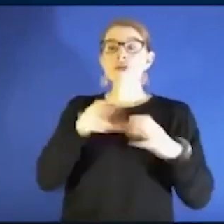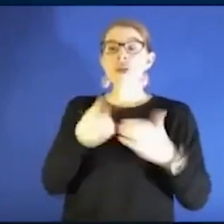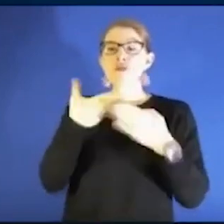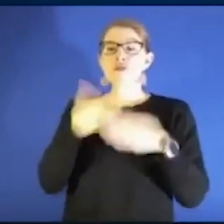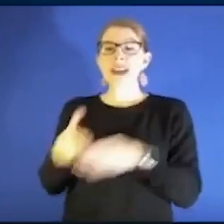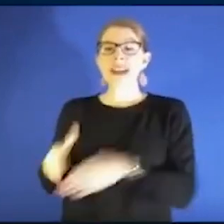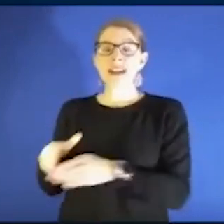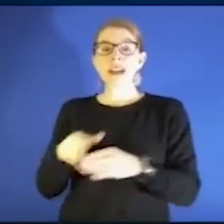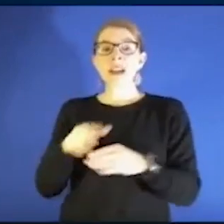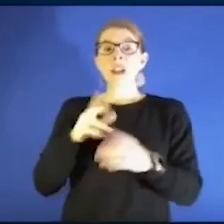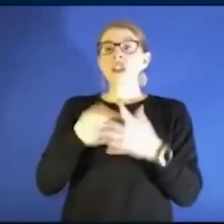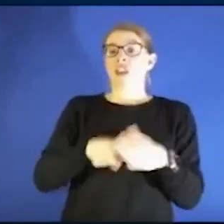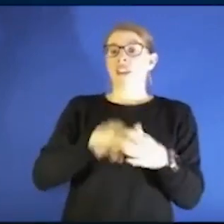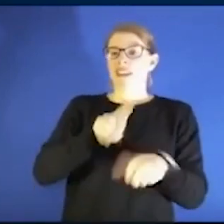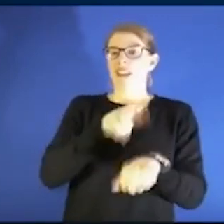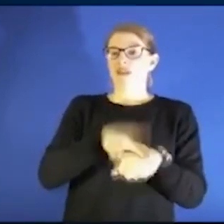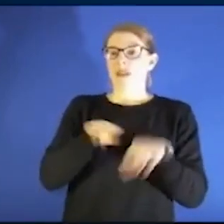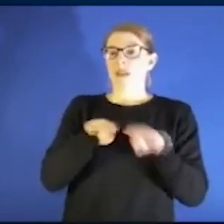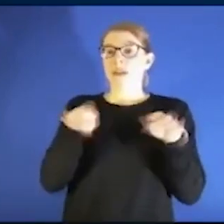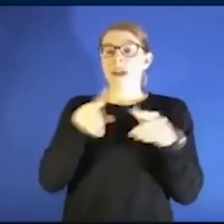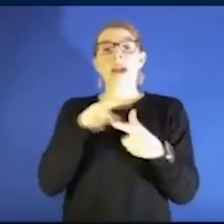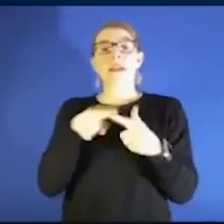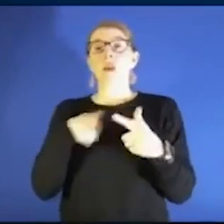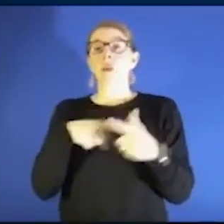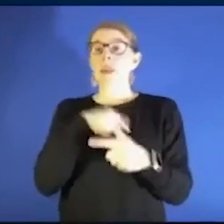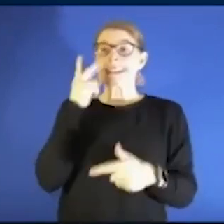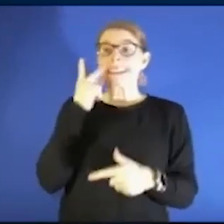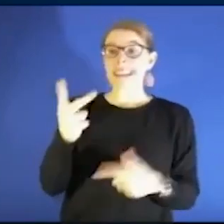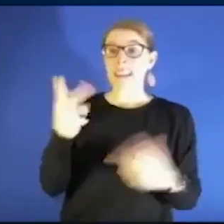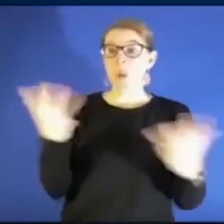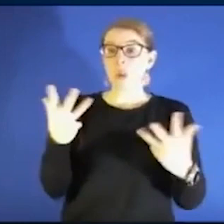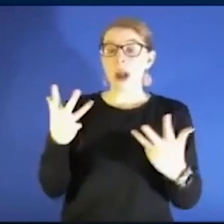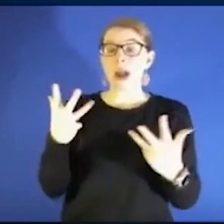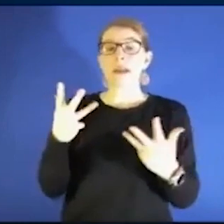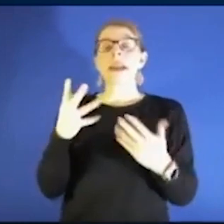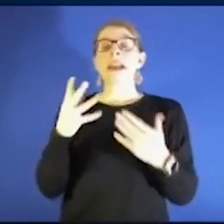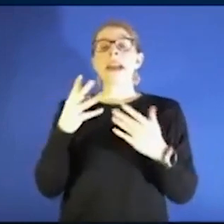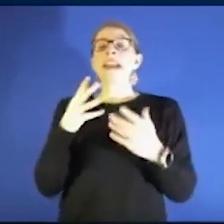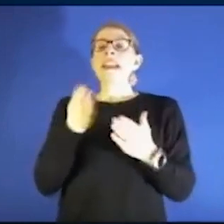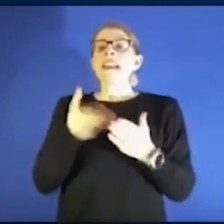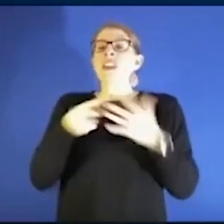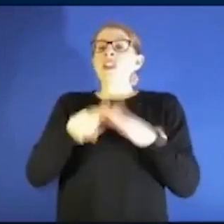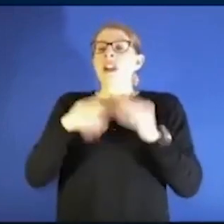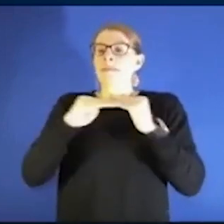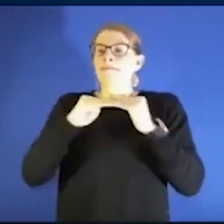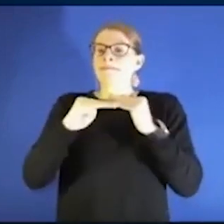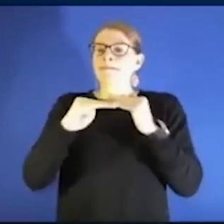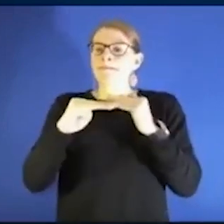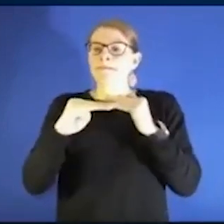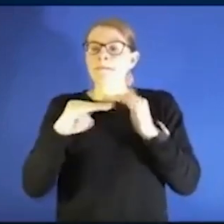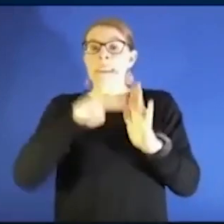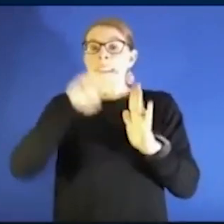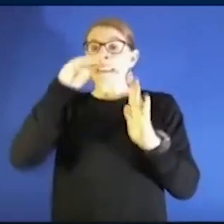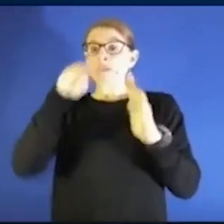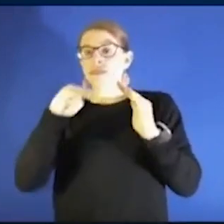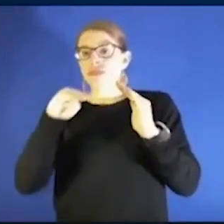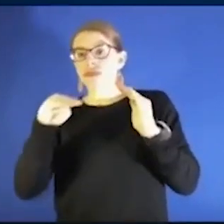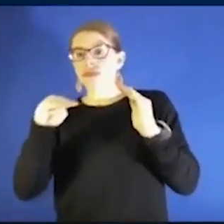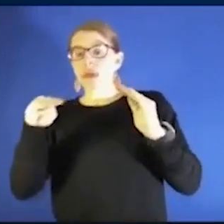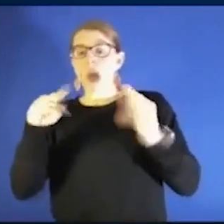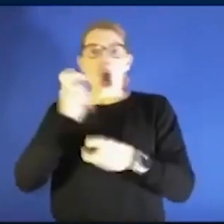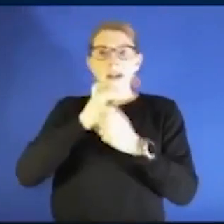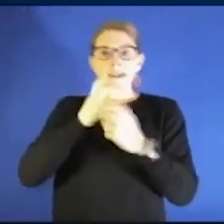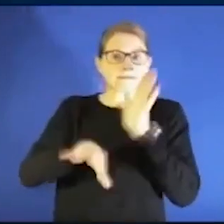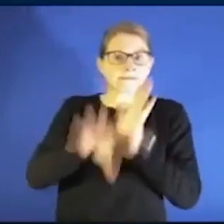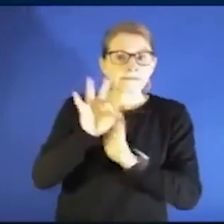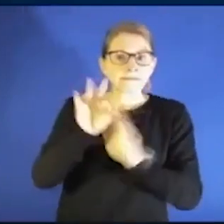on a national level. And what we're seeing here is that things are leveling off. So as hard as it has been to get a test, what this is telling